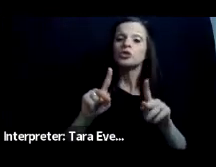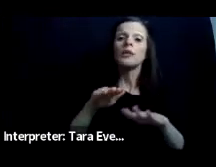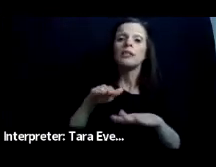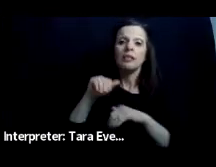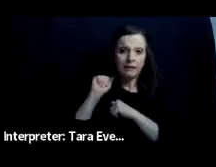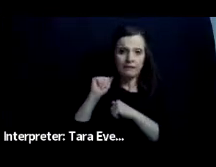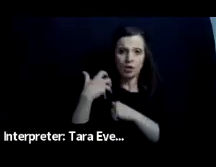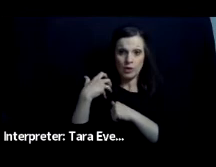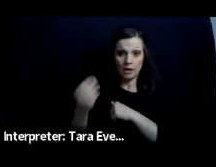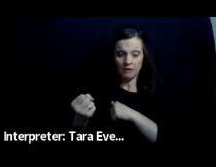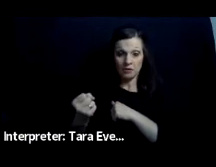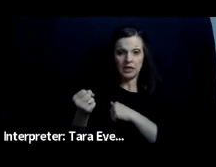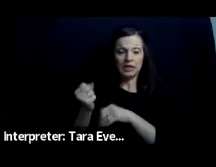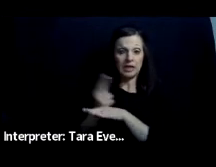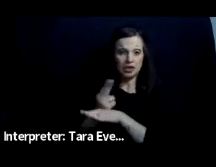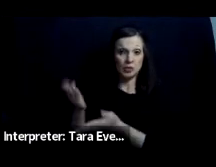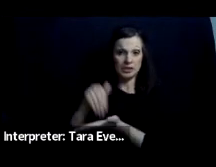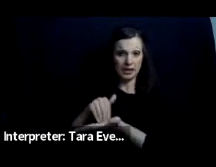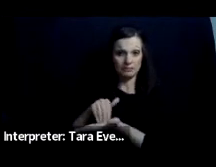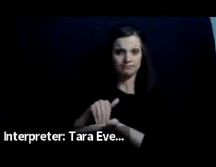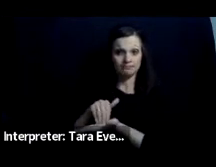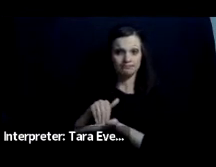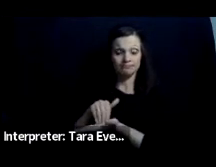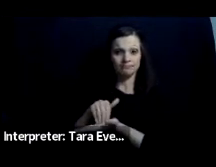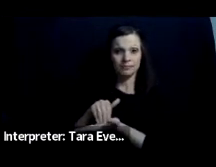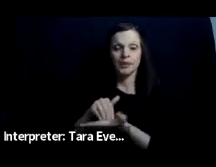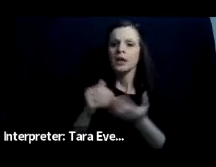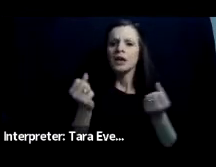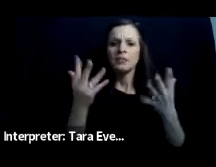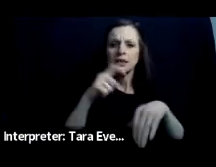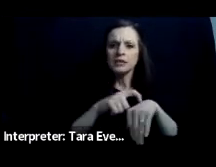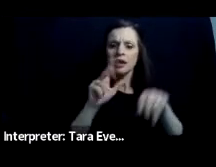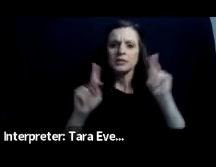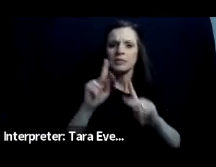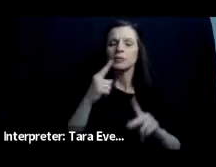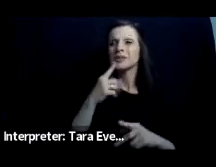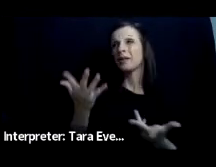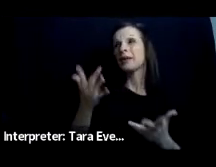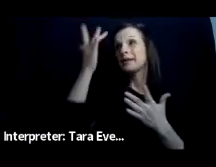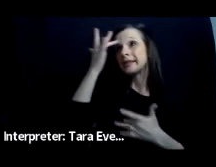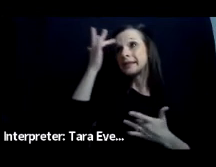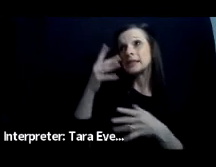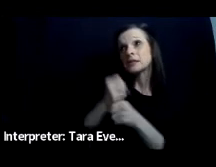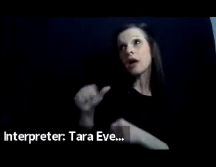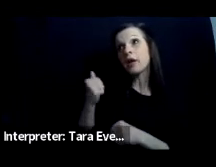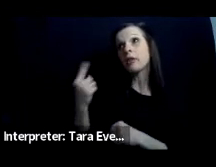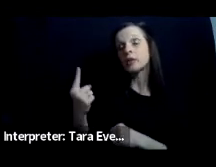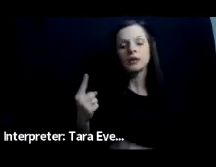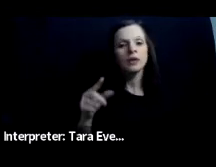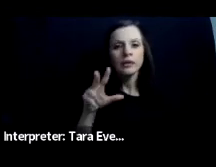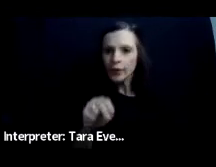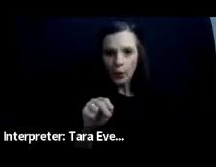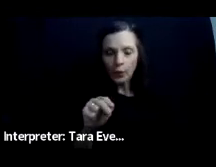back and start using. And it's like a lot of times people make the statement, "Well, the disease got another one." It's like, no, the disease did not get